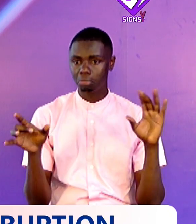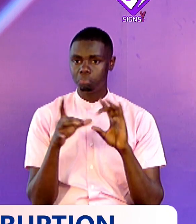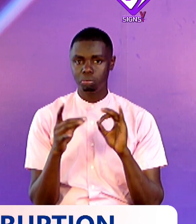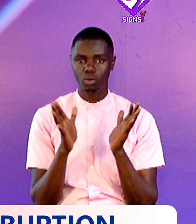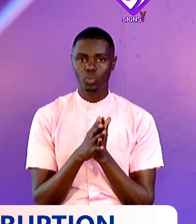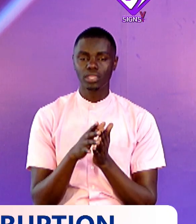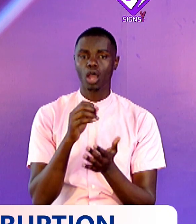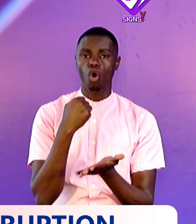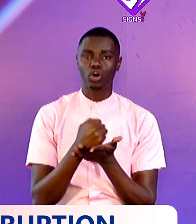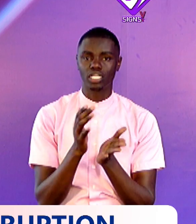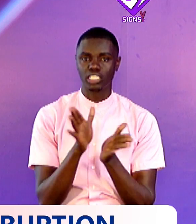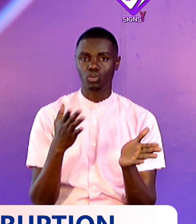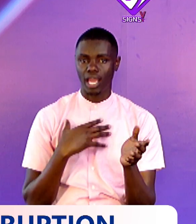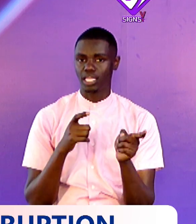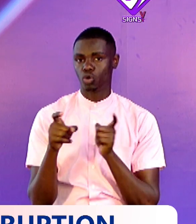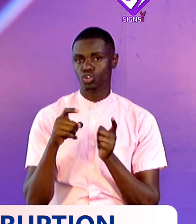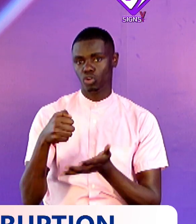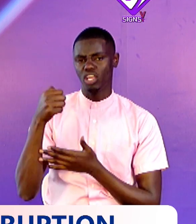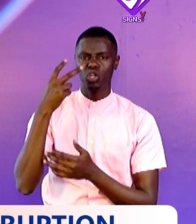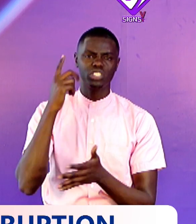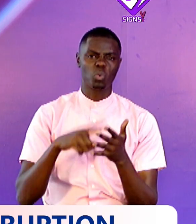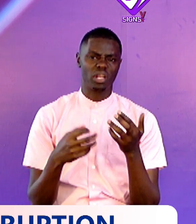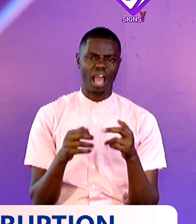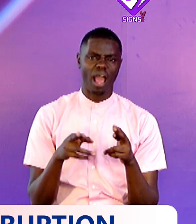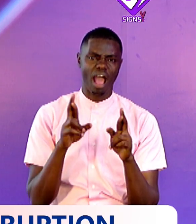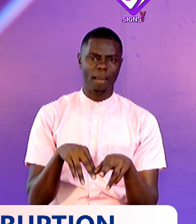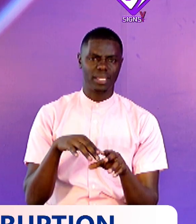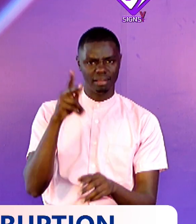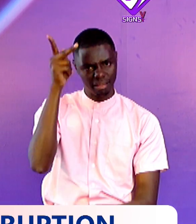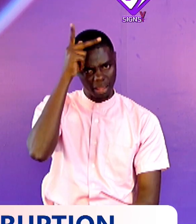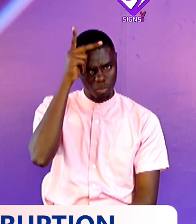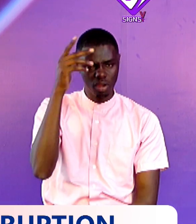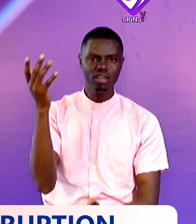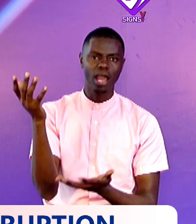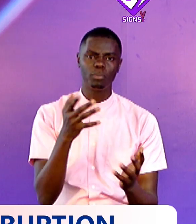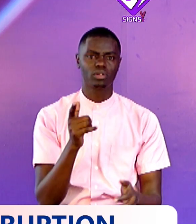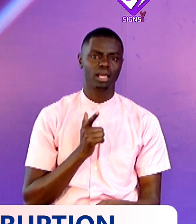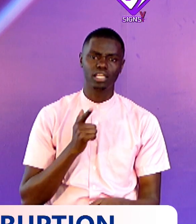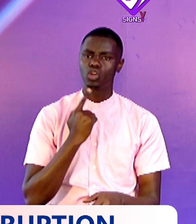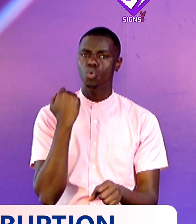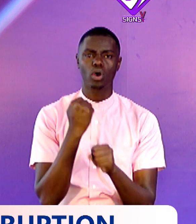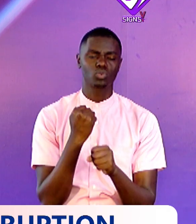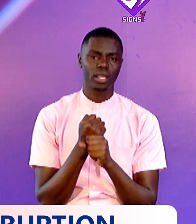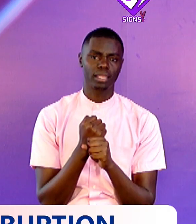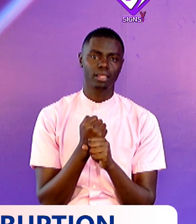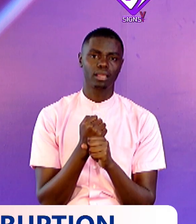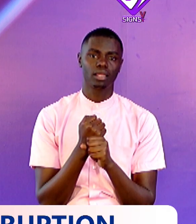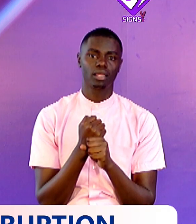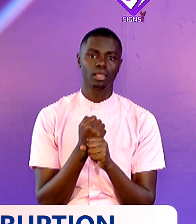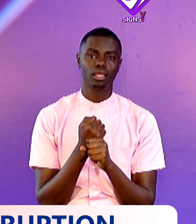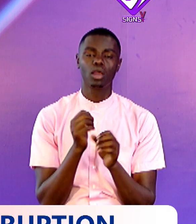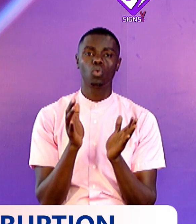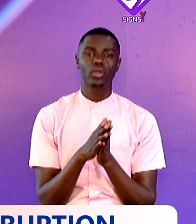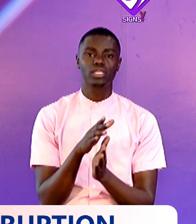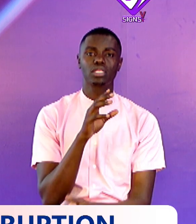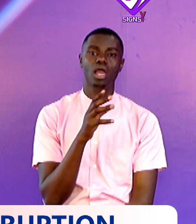Budget. You saw what happened in Kiambu. Of course, I brought in here a lady who used to work at the same time Ferdinand Waititu